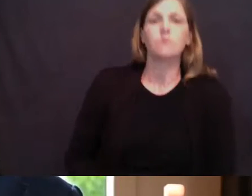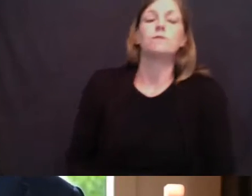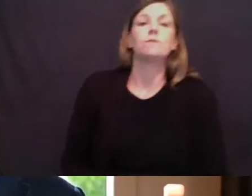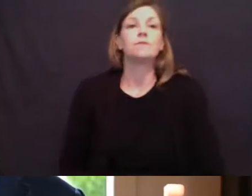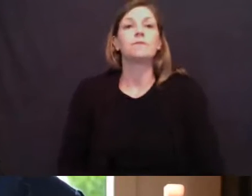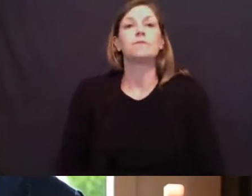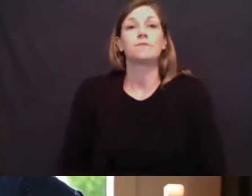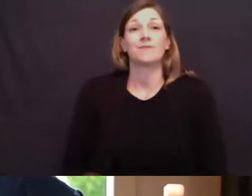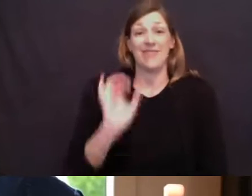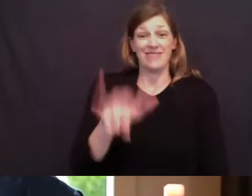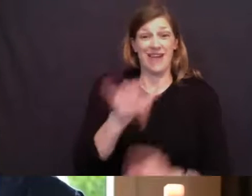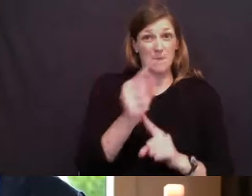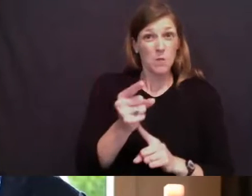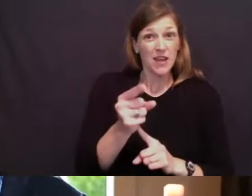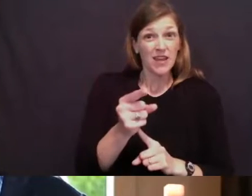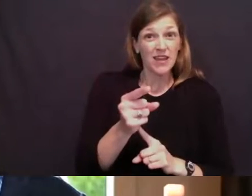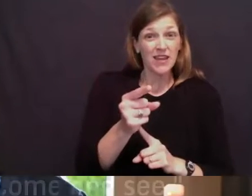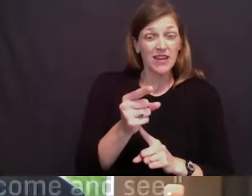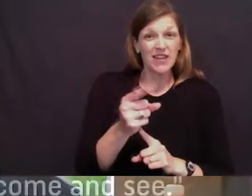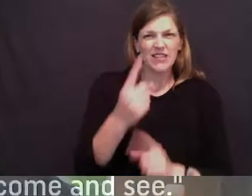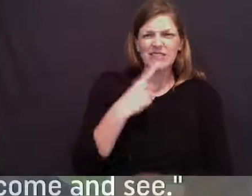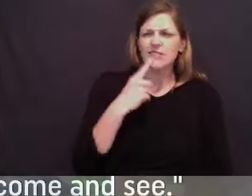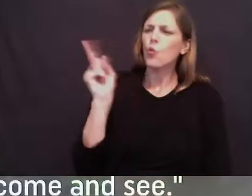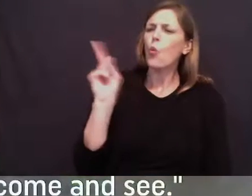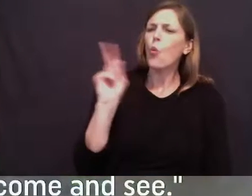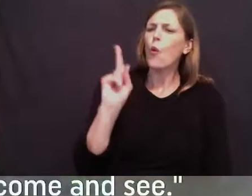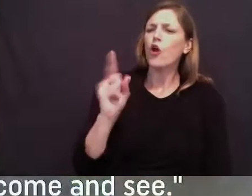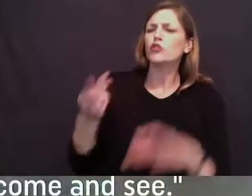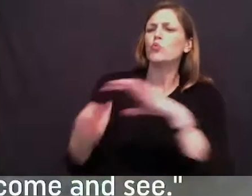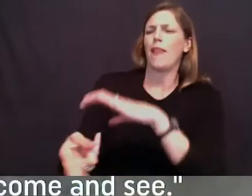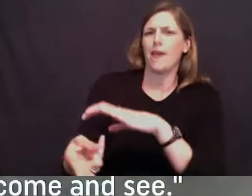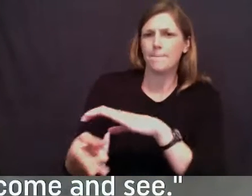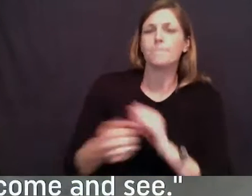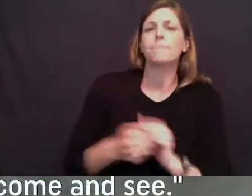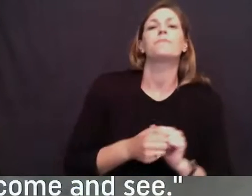And in that moment, he goes, where have you laid him? And they take him to the tomb.